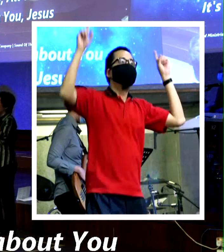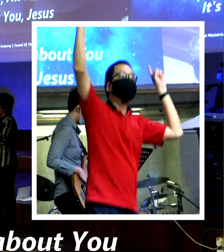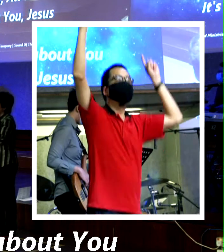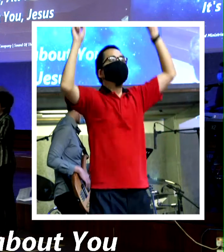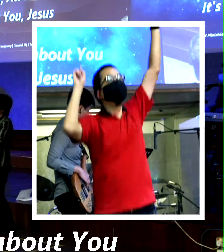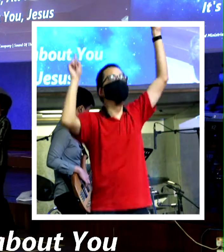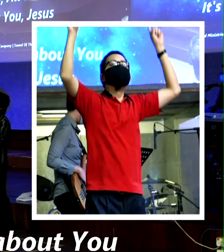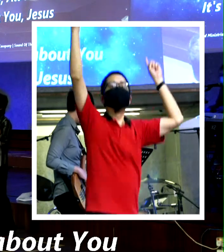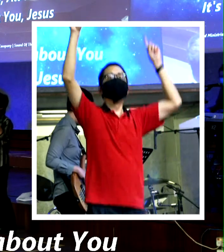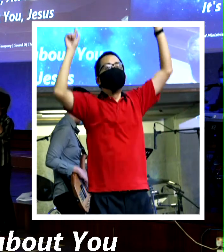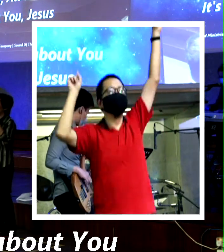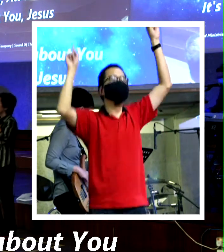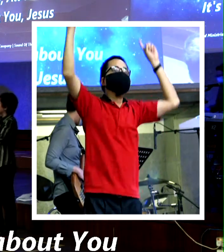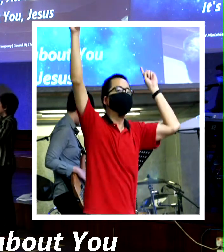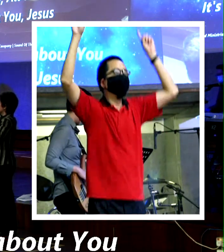about you.